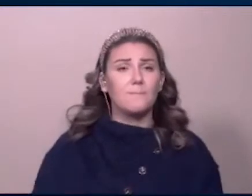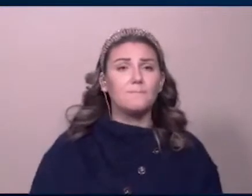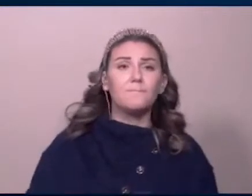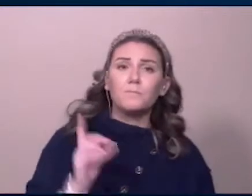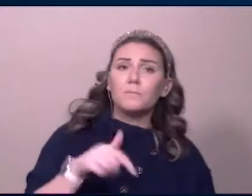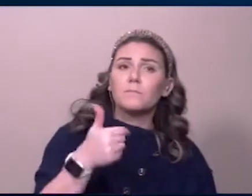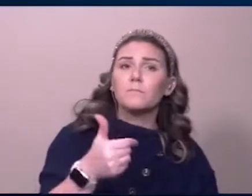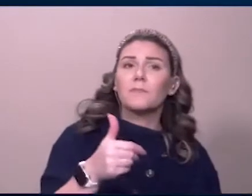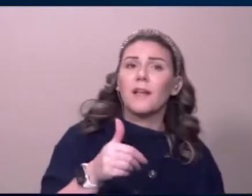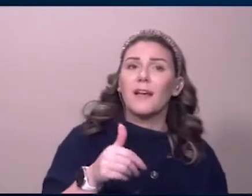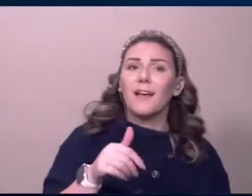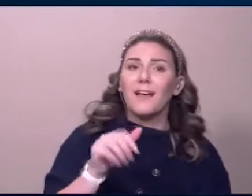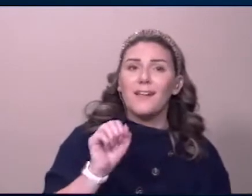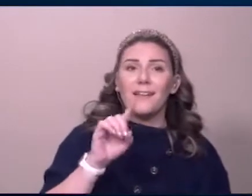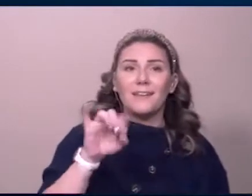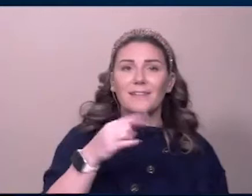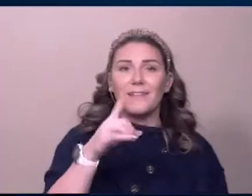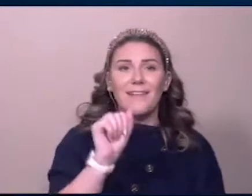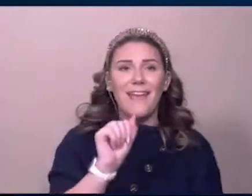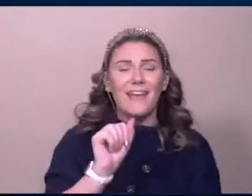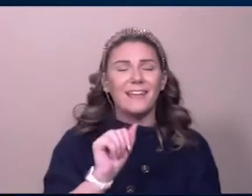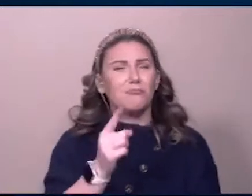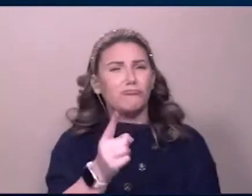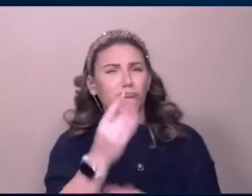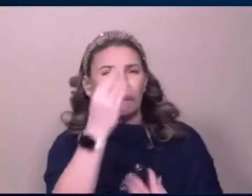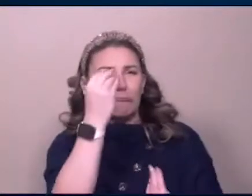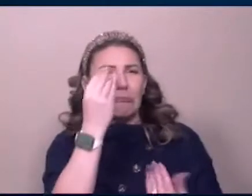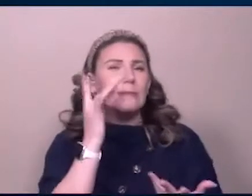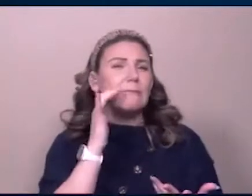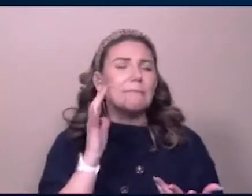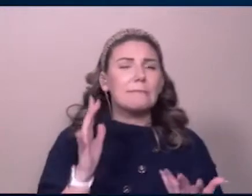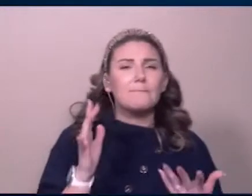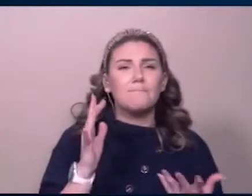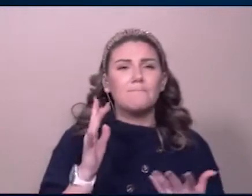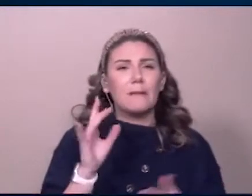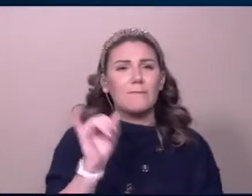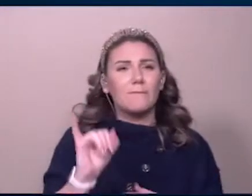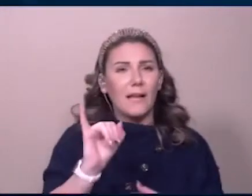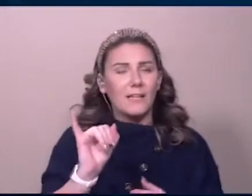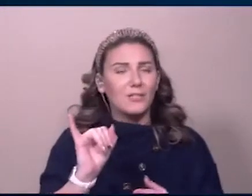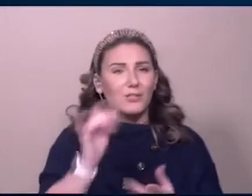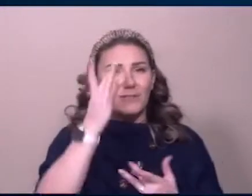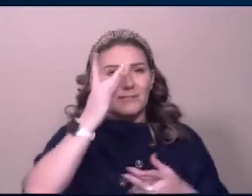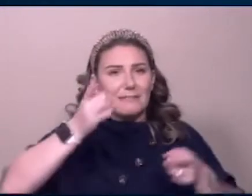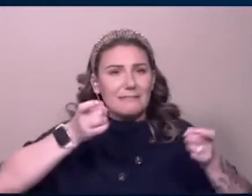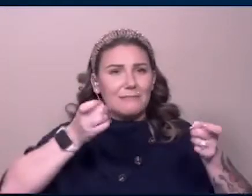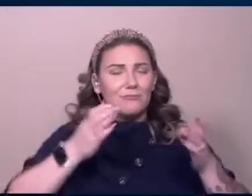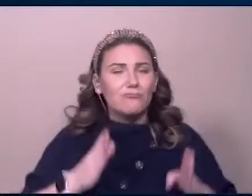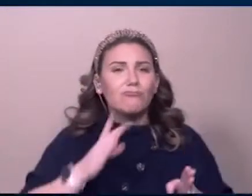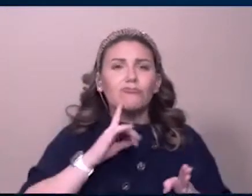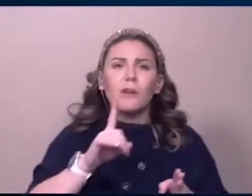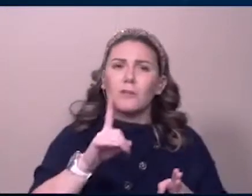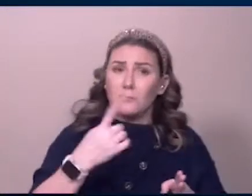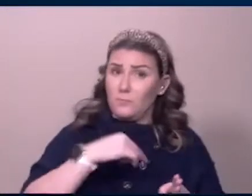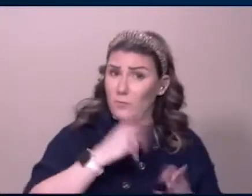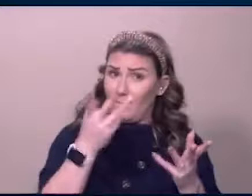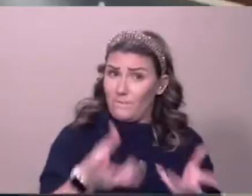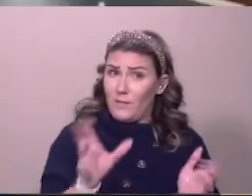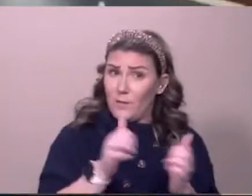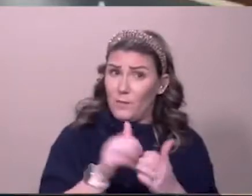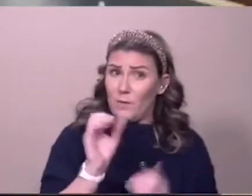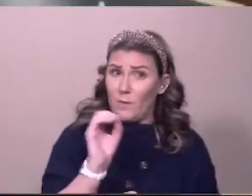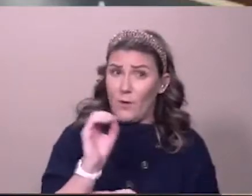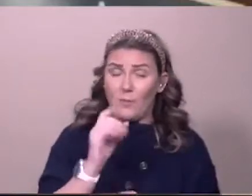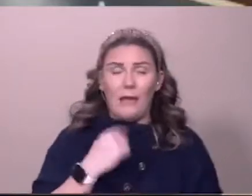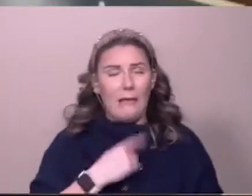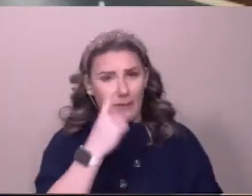Adiga, what do you think? You're as an infectious disease expert. Are we over the peak? Are we over the hump for Omicron? Well, I think we have hit